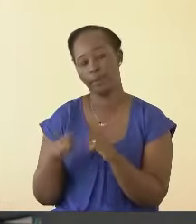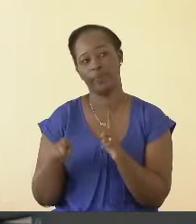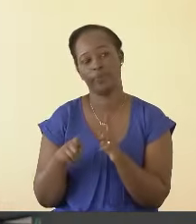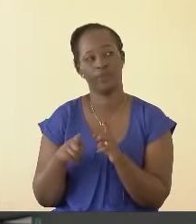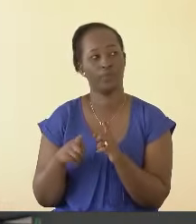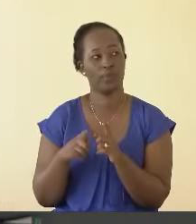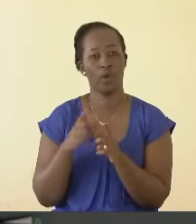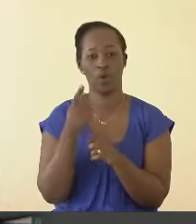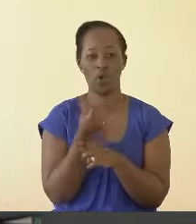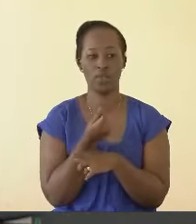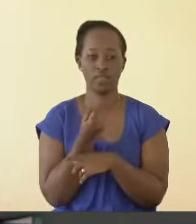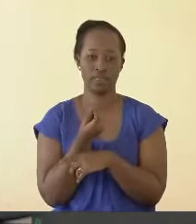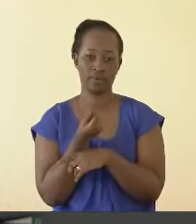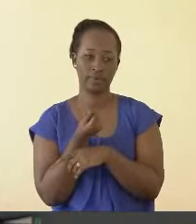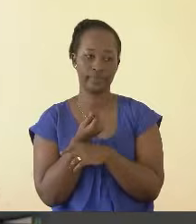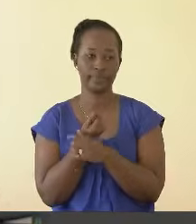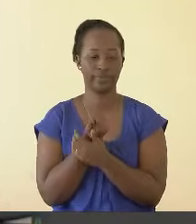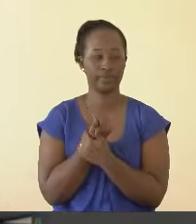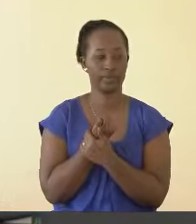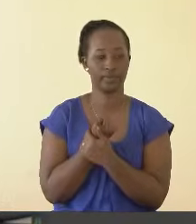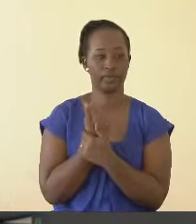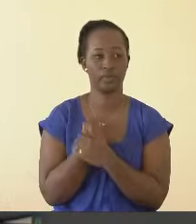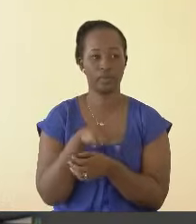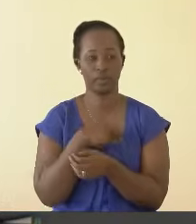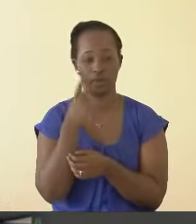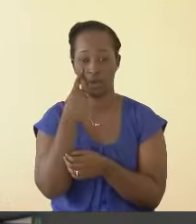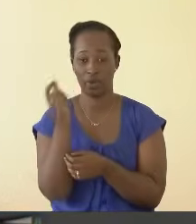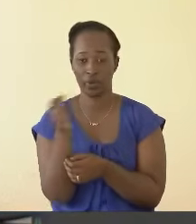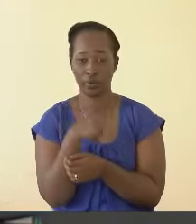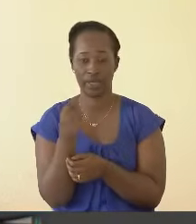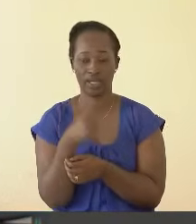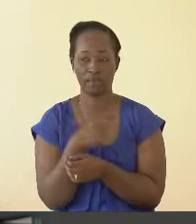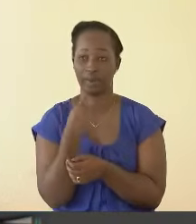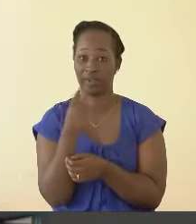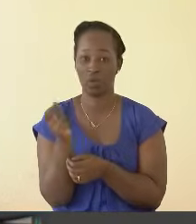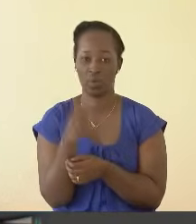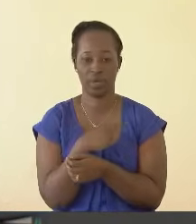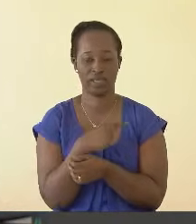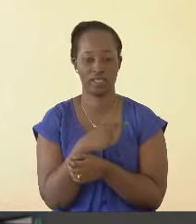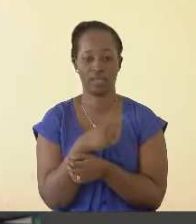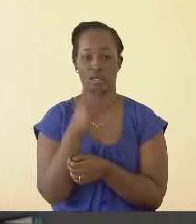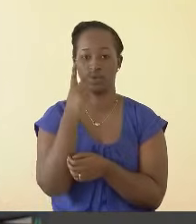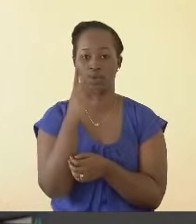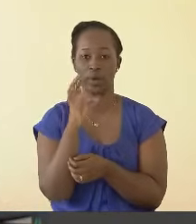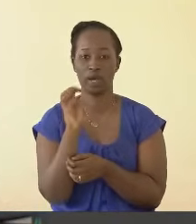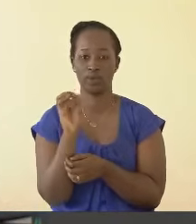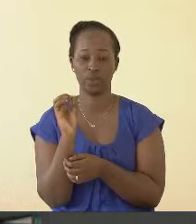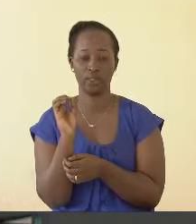the variable costs were projected monthly, they're saying per month, at